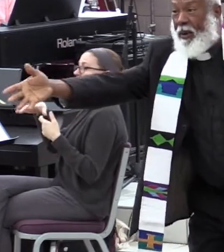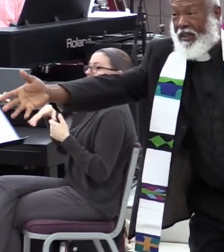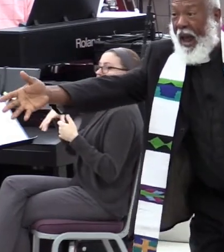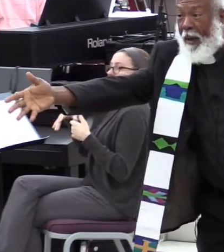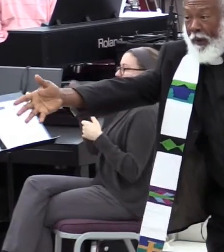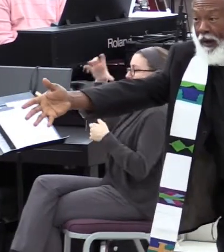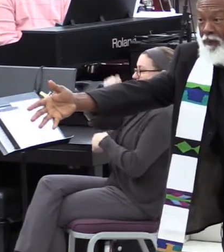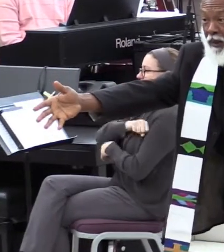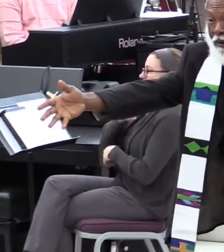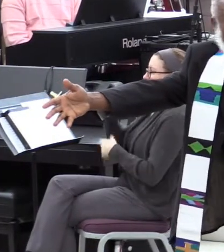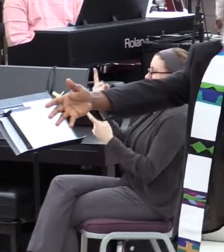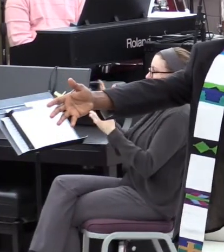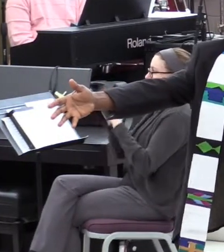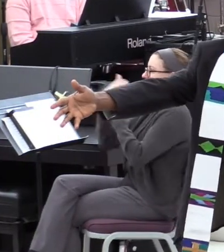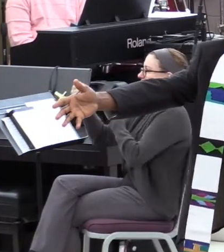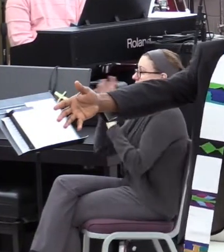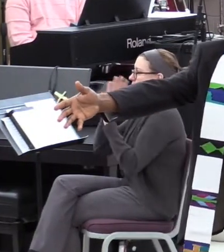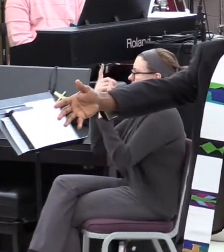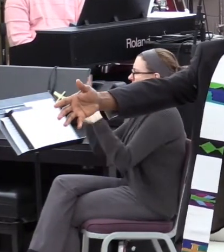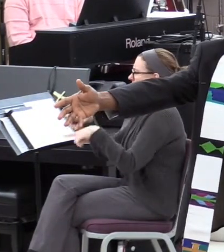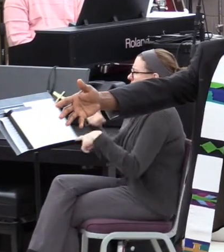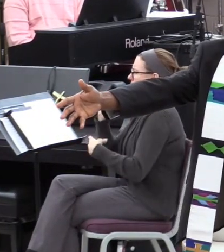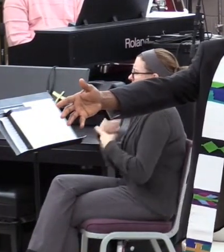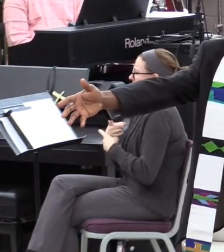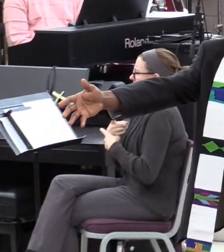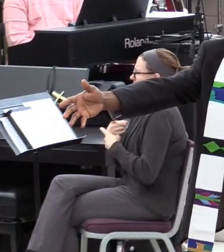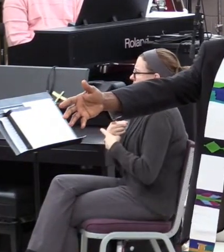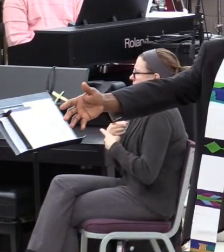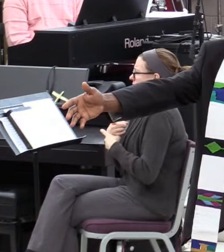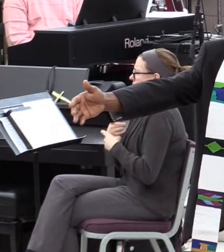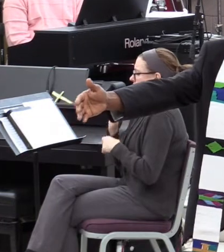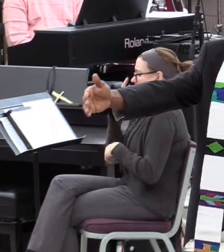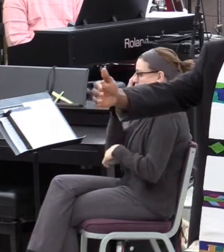next is about to happen. Right?